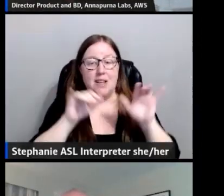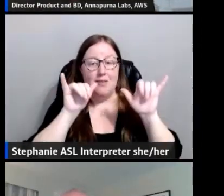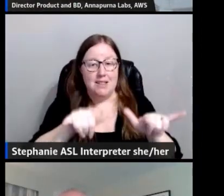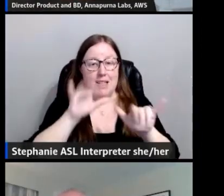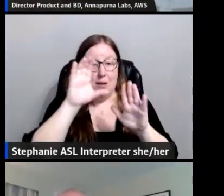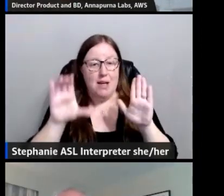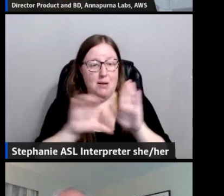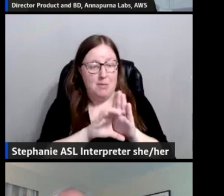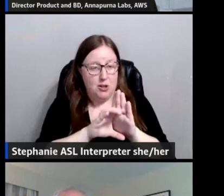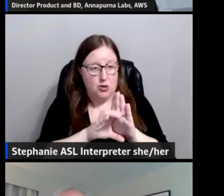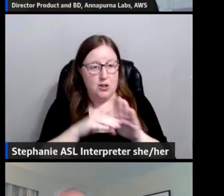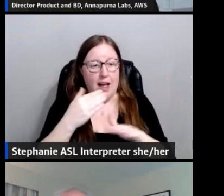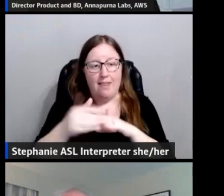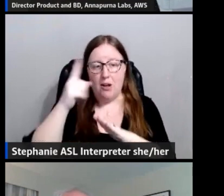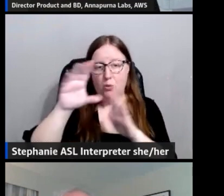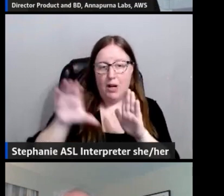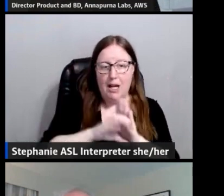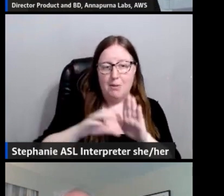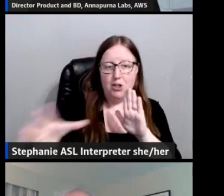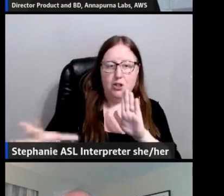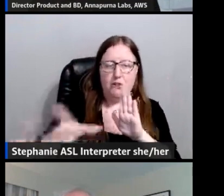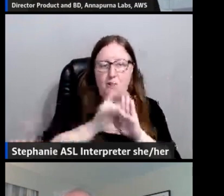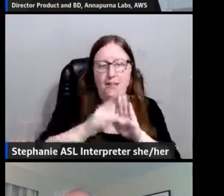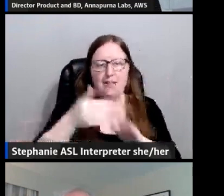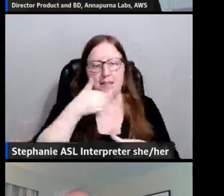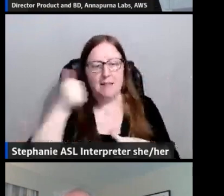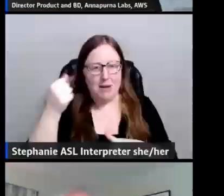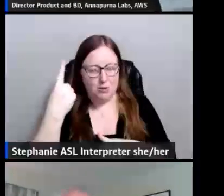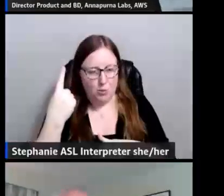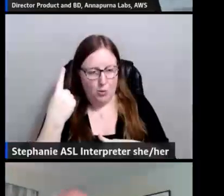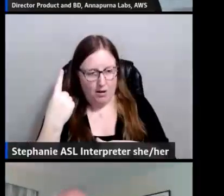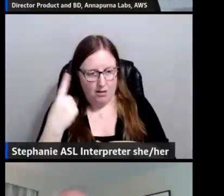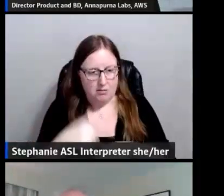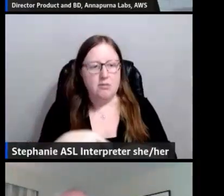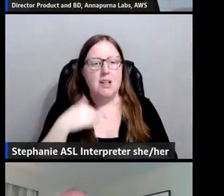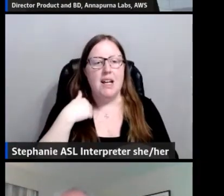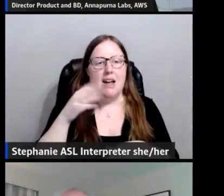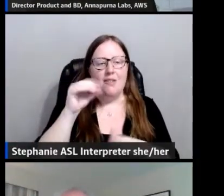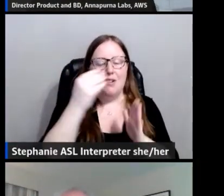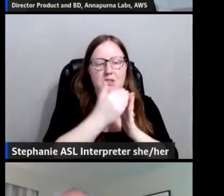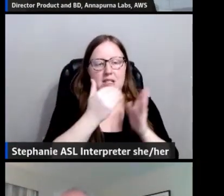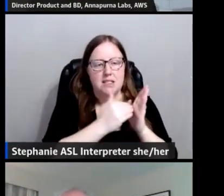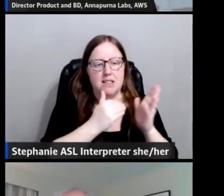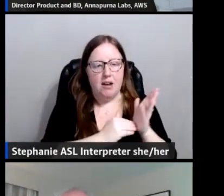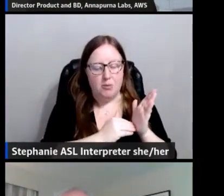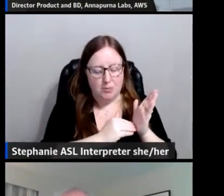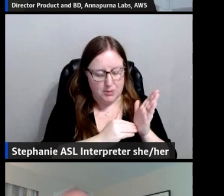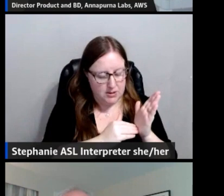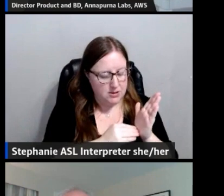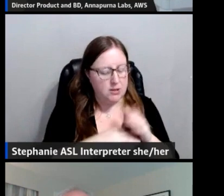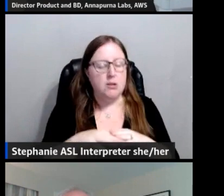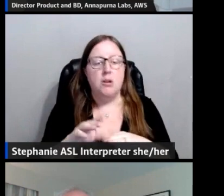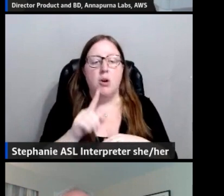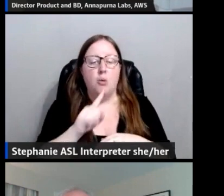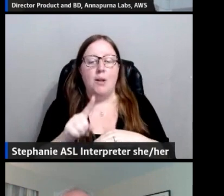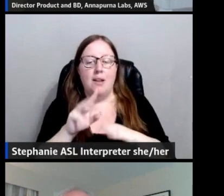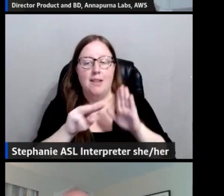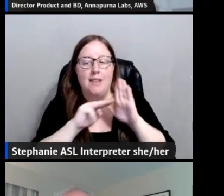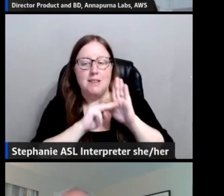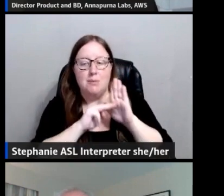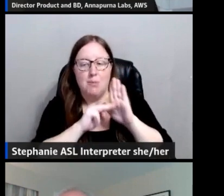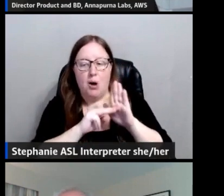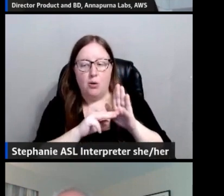then of course one image is being picked as the best image. It's called 50 steps in the Stable Diffusion world. This is a model called Stable